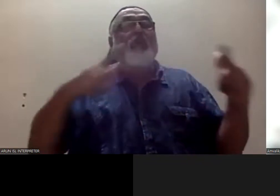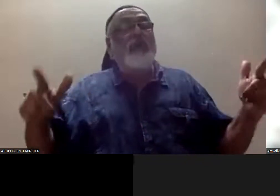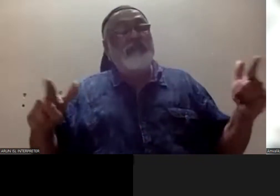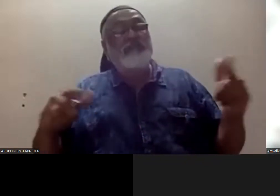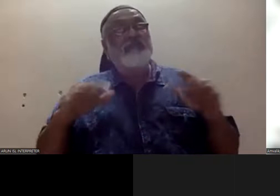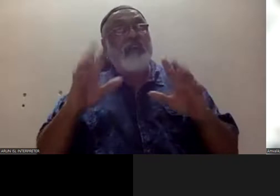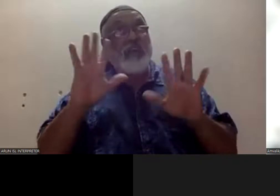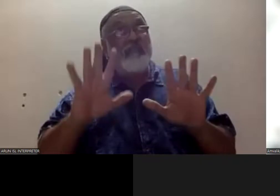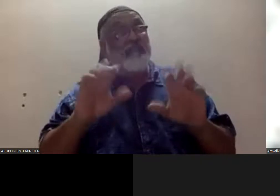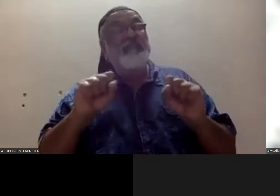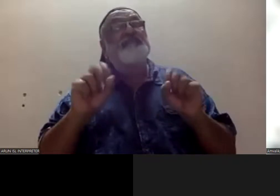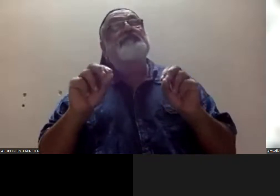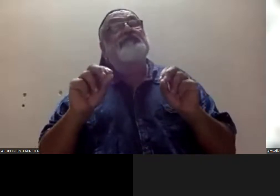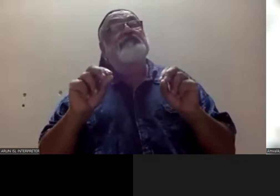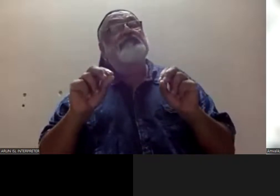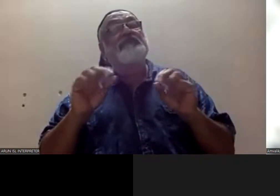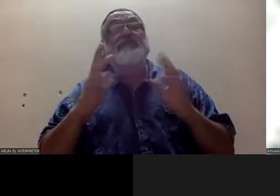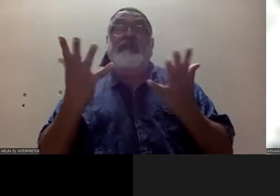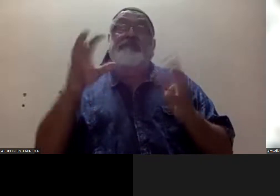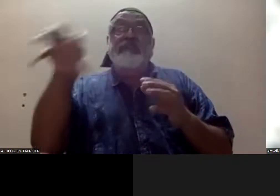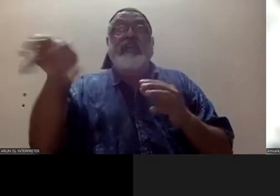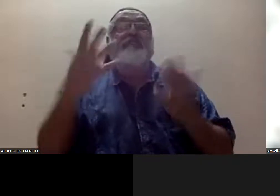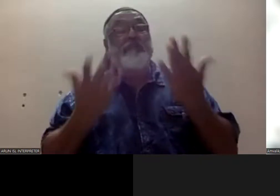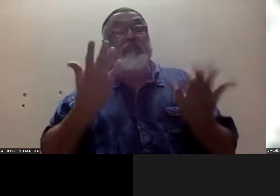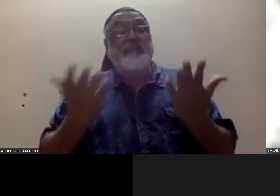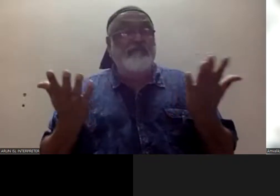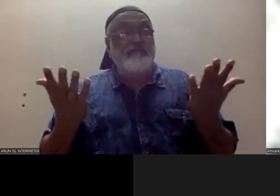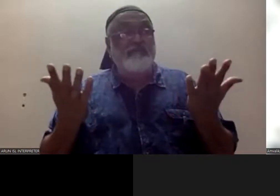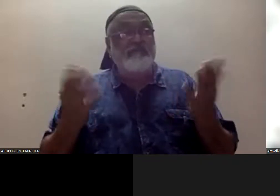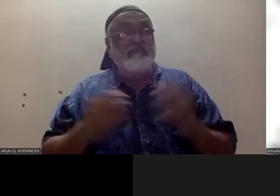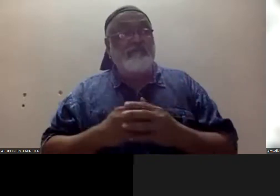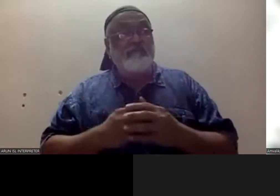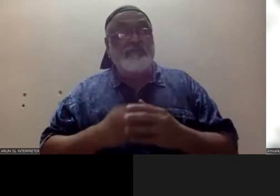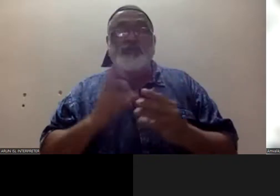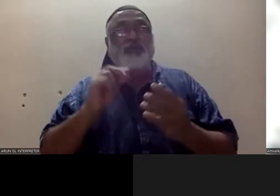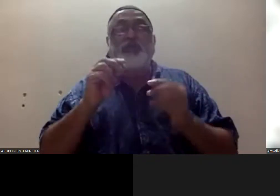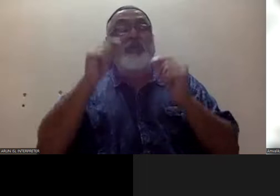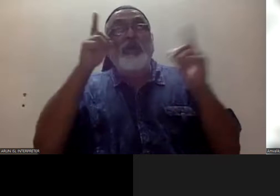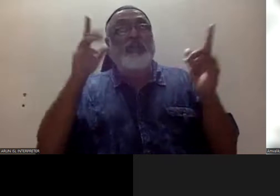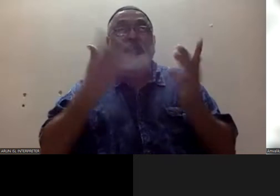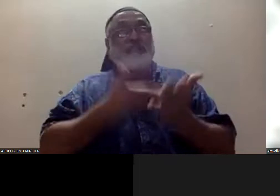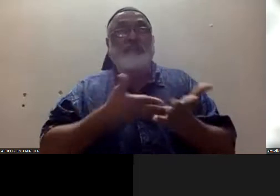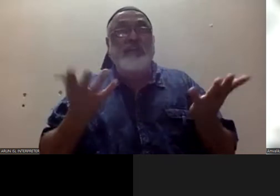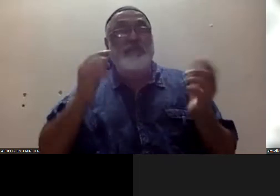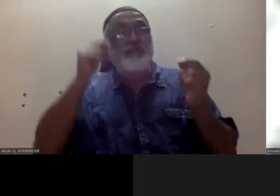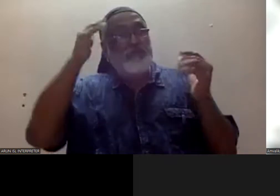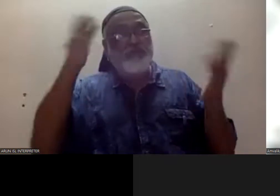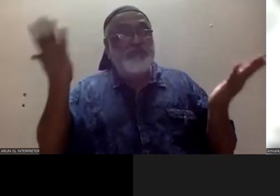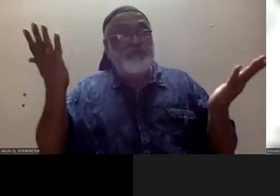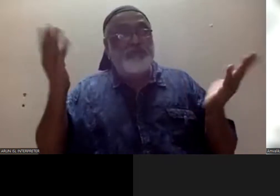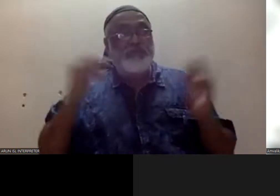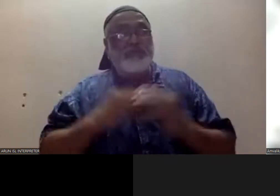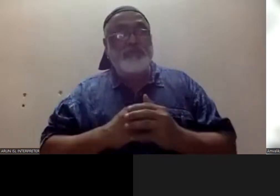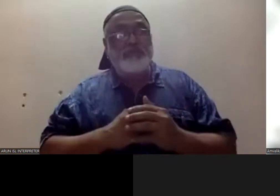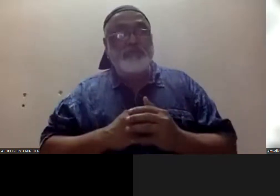It could be. It could be in some states. But I'm really not aware about this. Generally speaking,